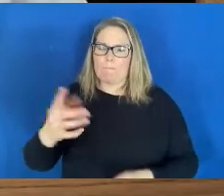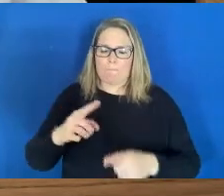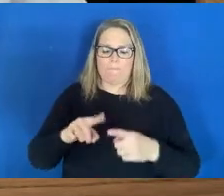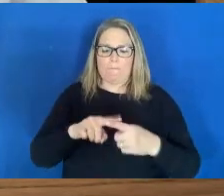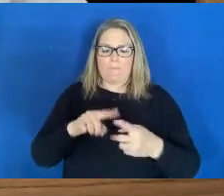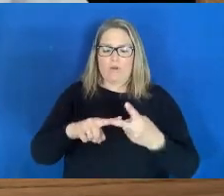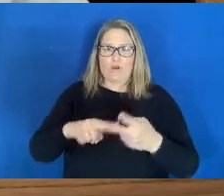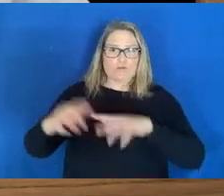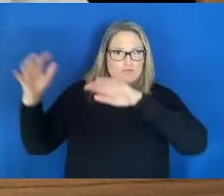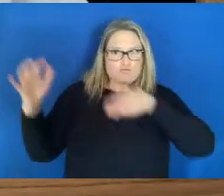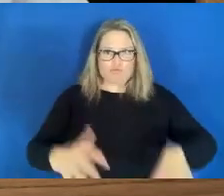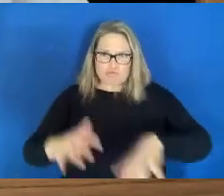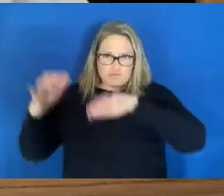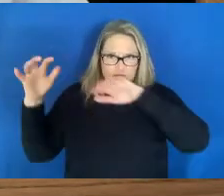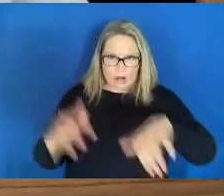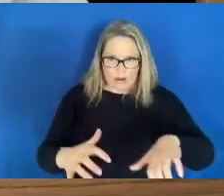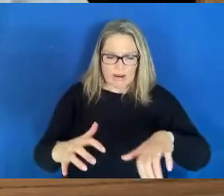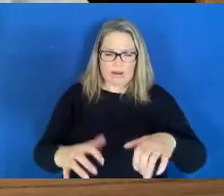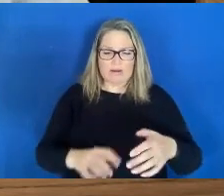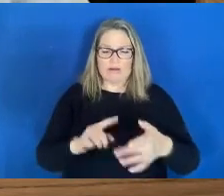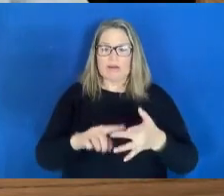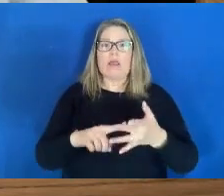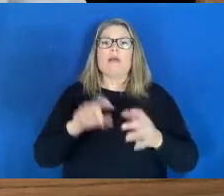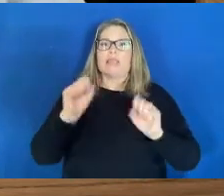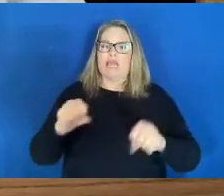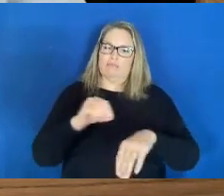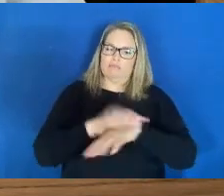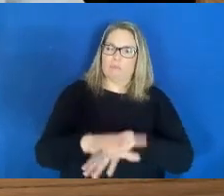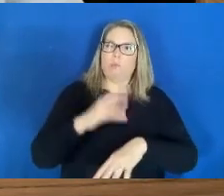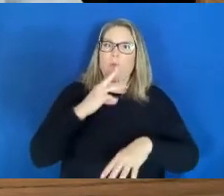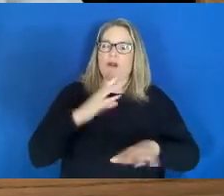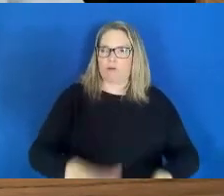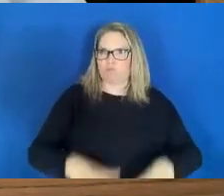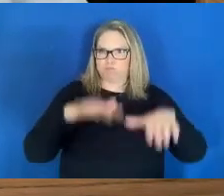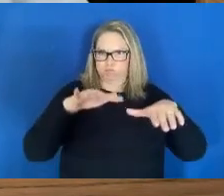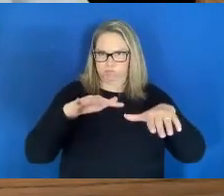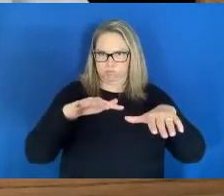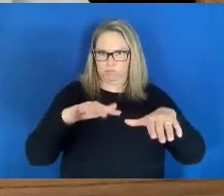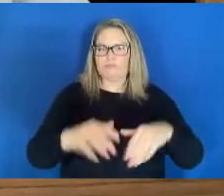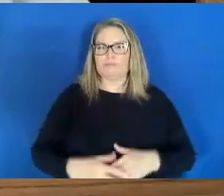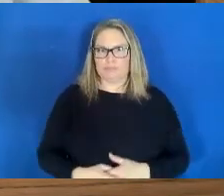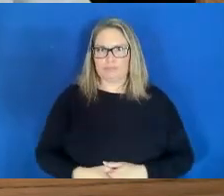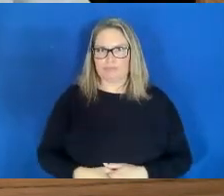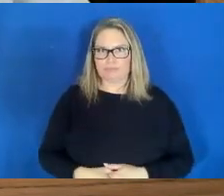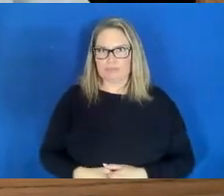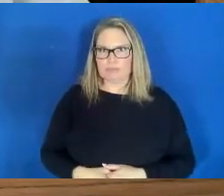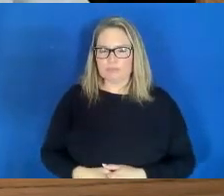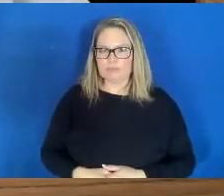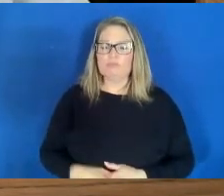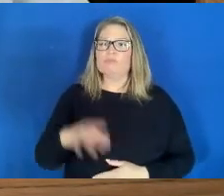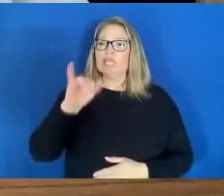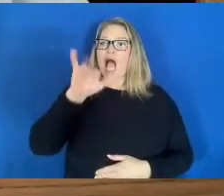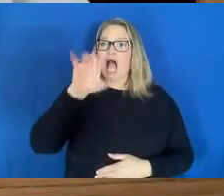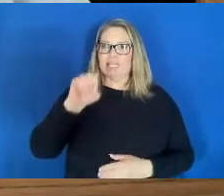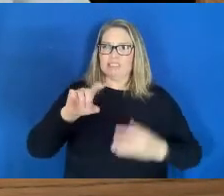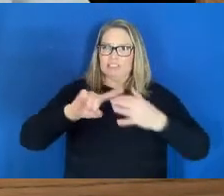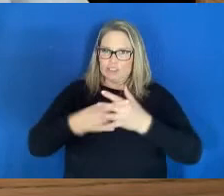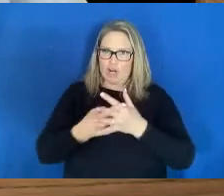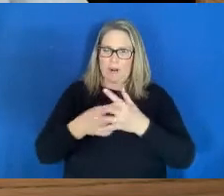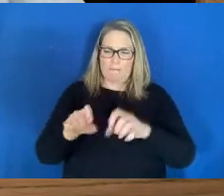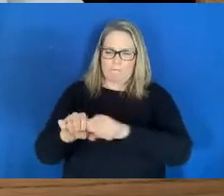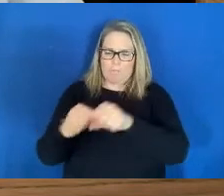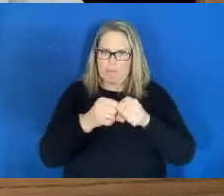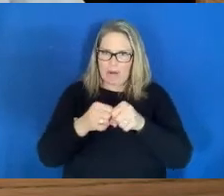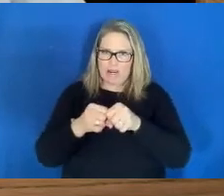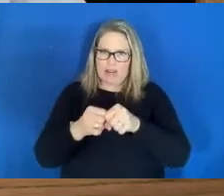with heavy rain events, can cause increased water levels and significant flooding. As ice begins to break up, ice jams